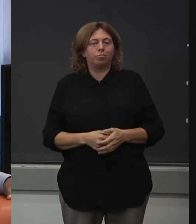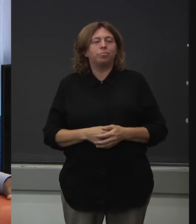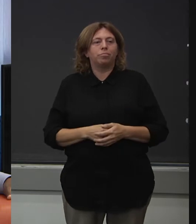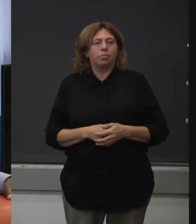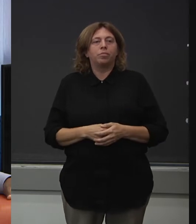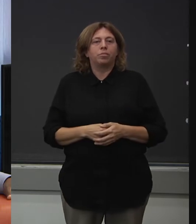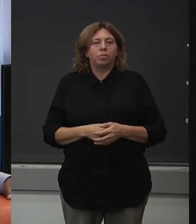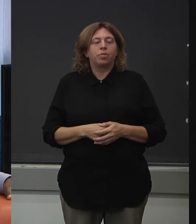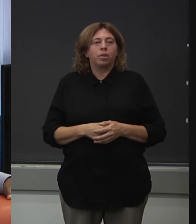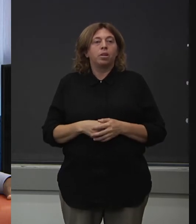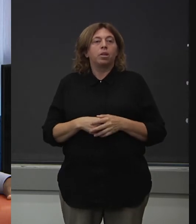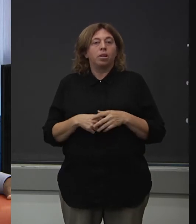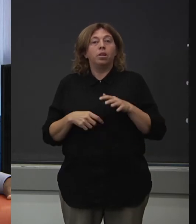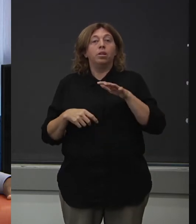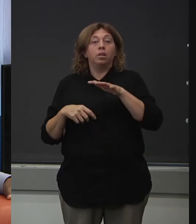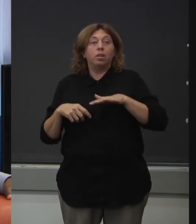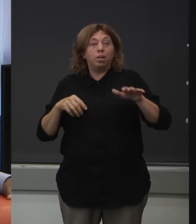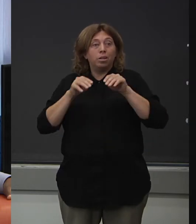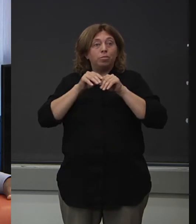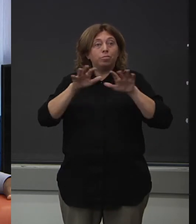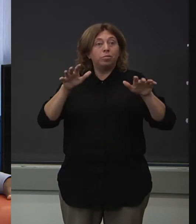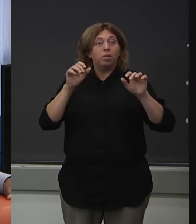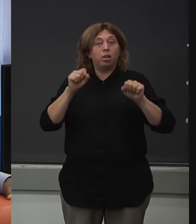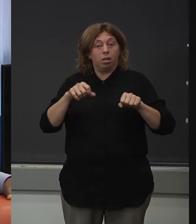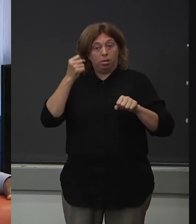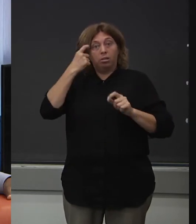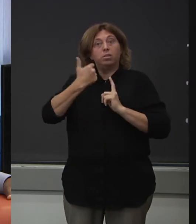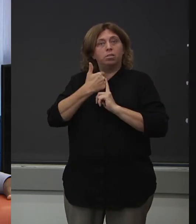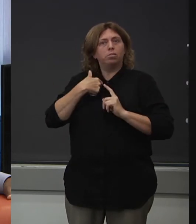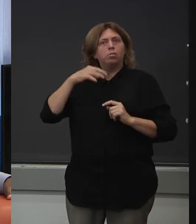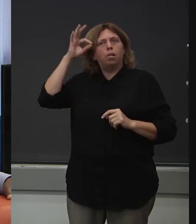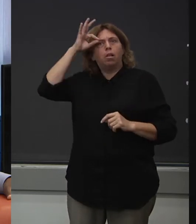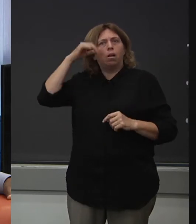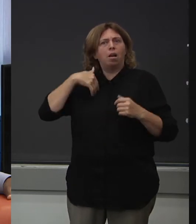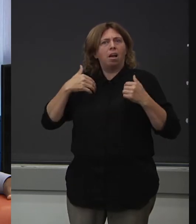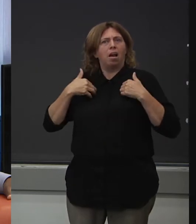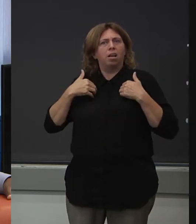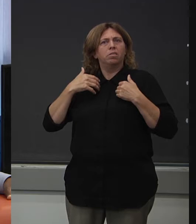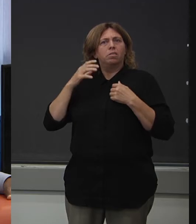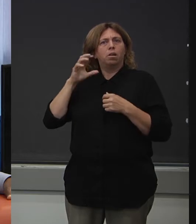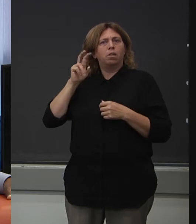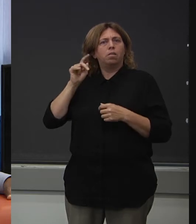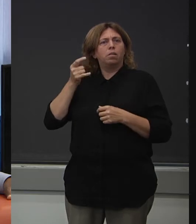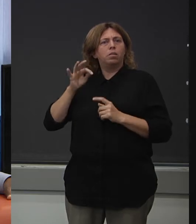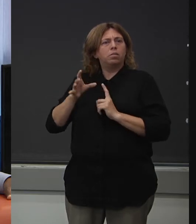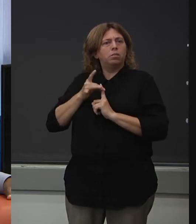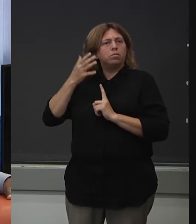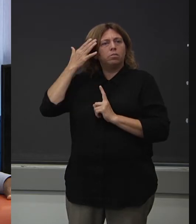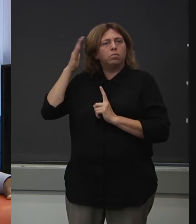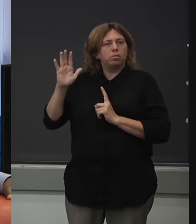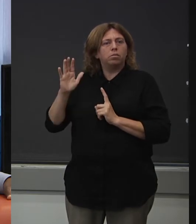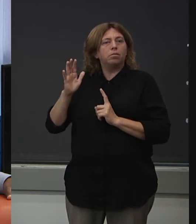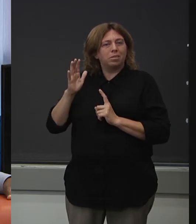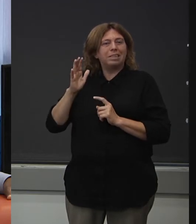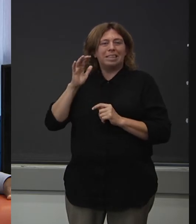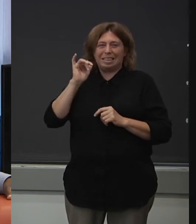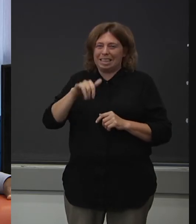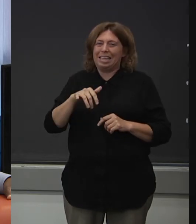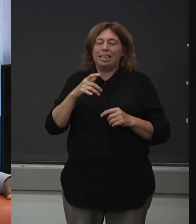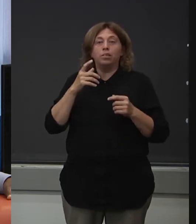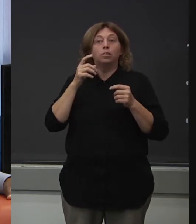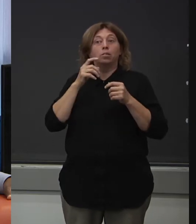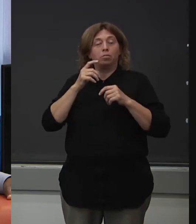not showing symptoms, it's important to ensure that you wear a mask or face covering when